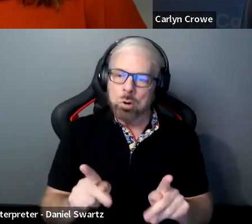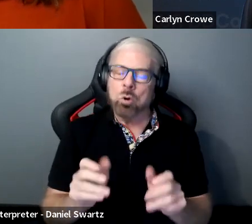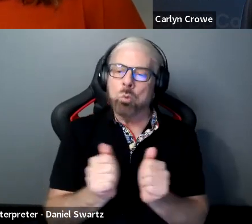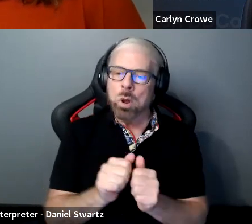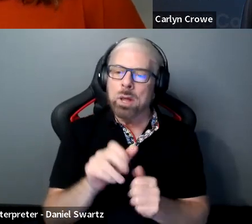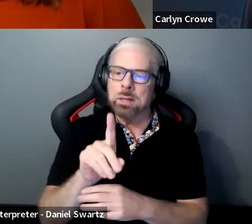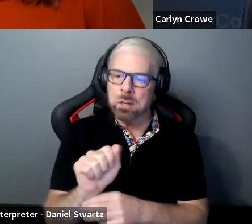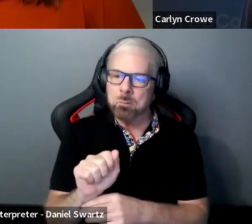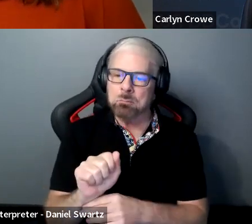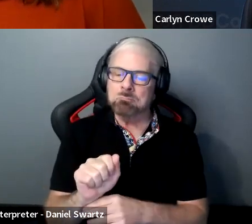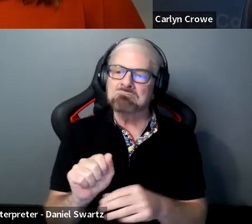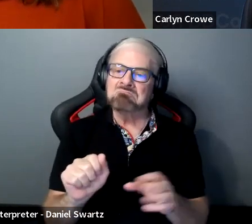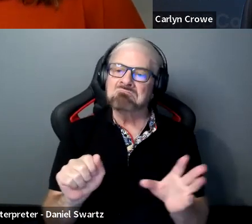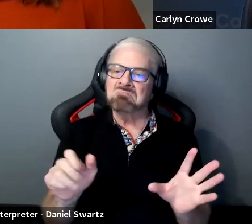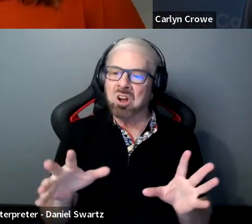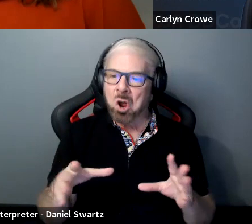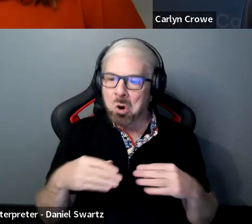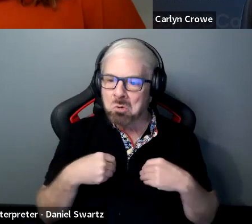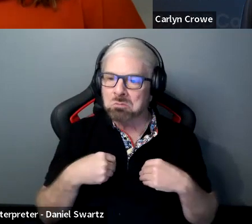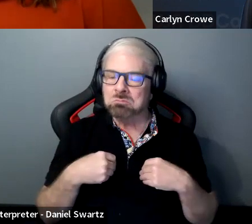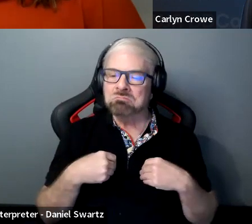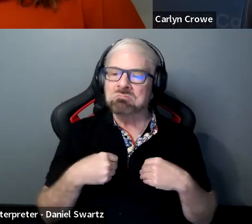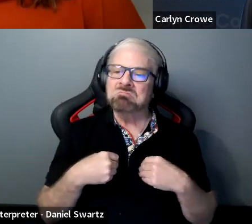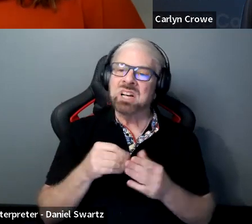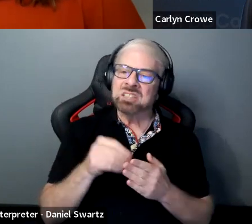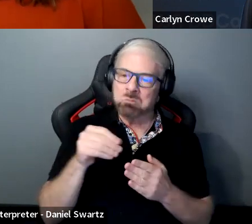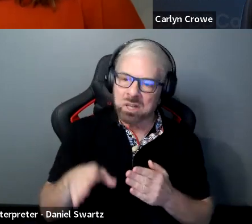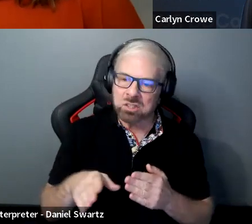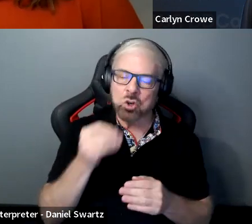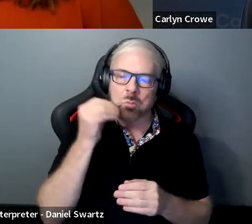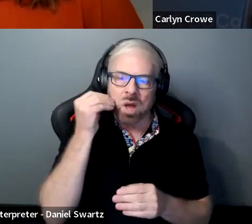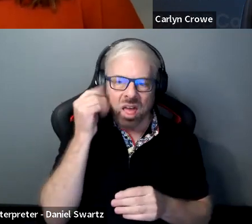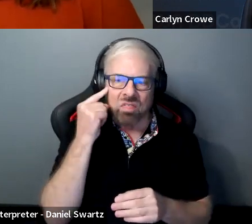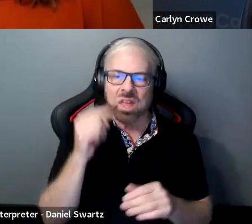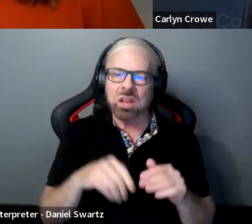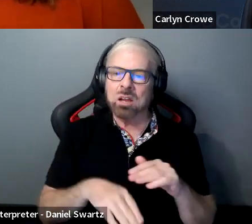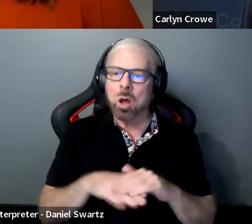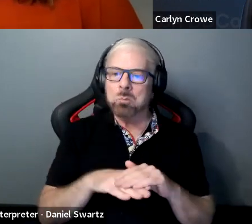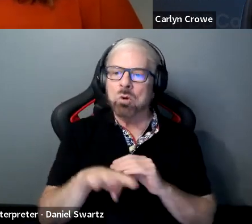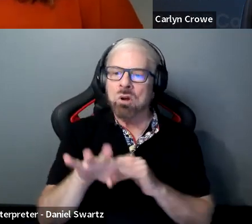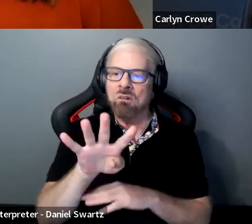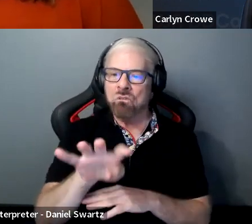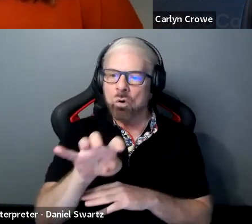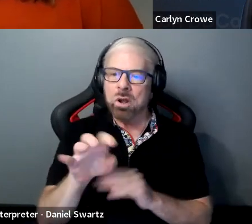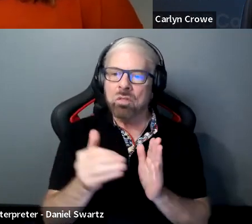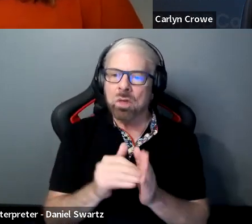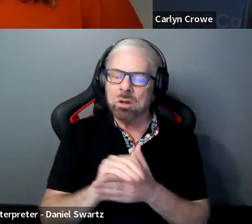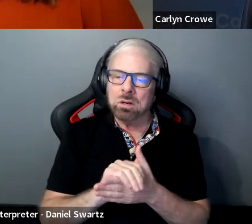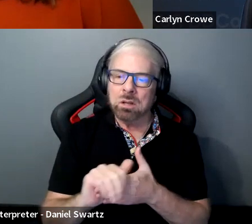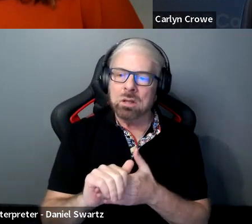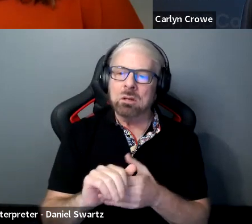a pretty expensive home. I think it was a $400,000 cap, and